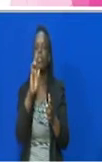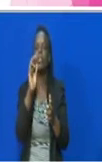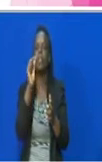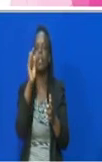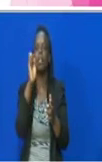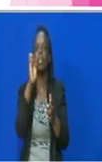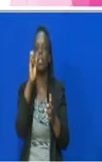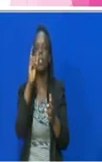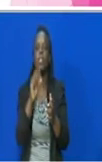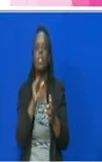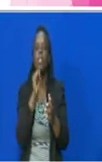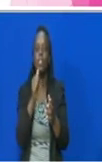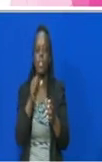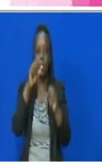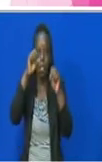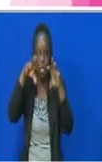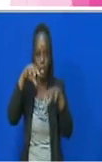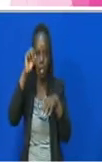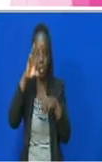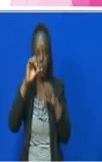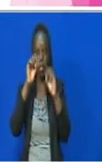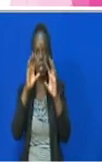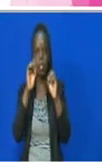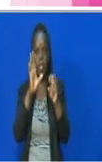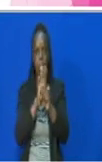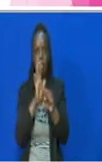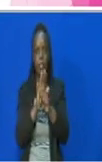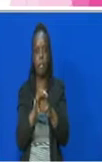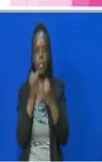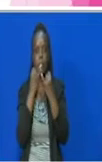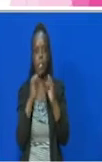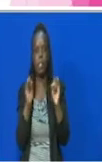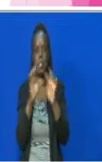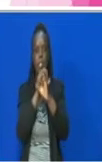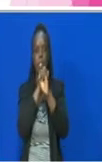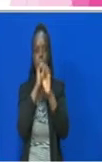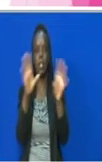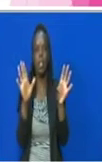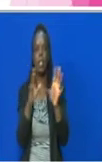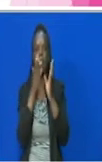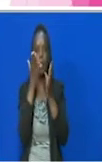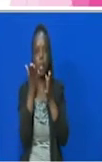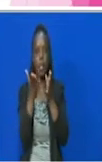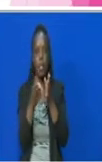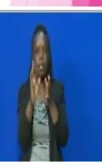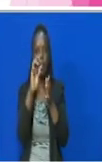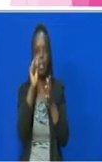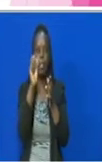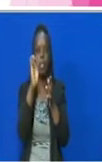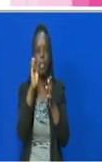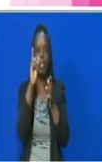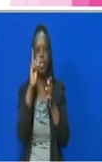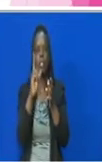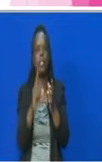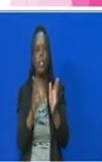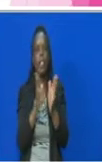it is shiny in appearance. You can be able to see clearly on your screen the rusted chain and